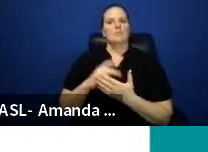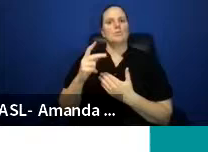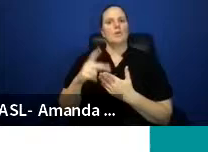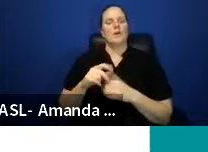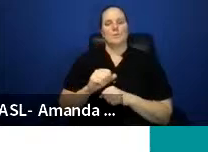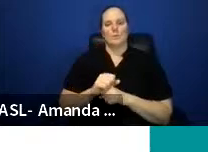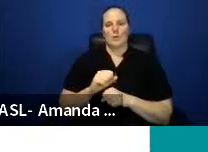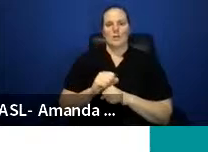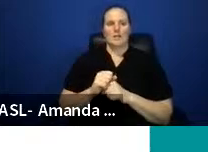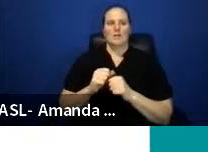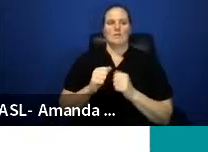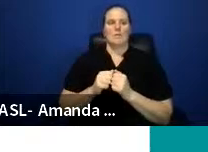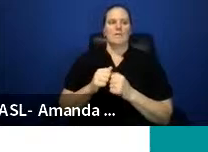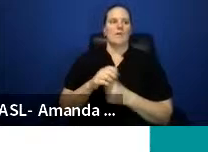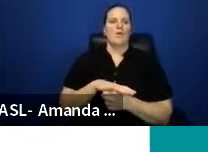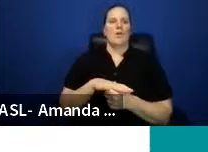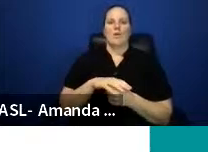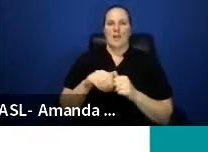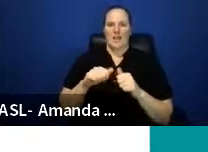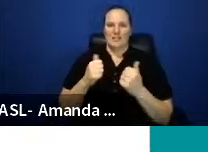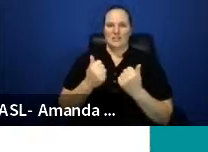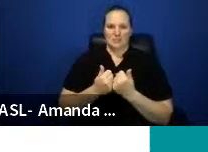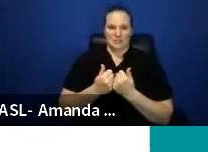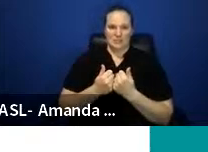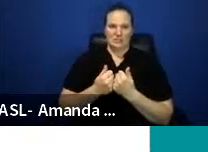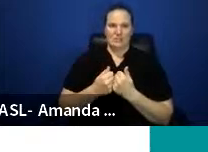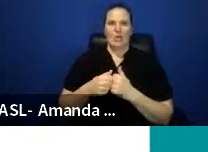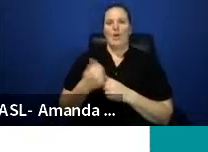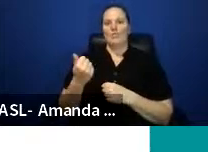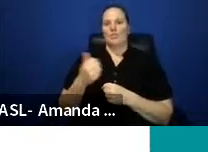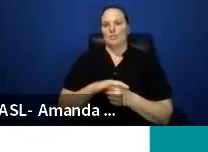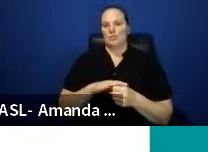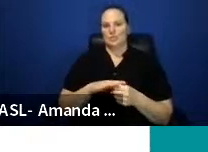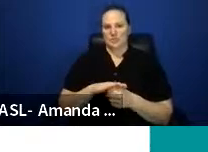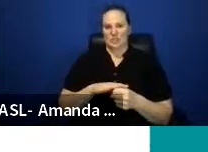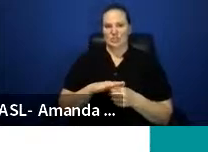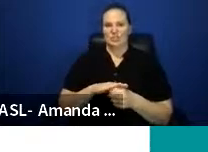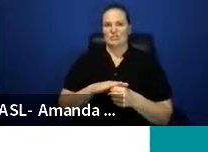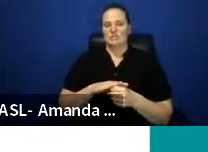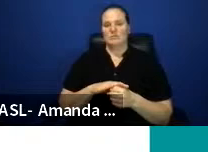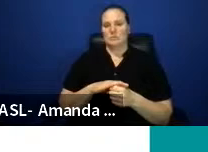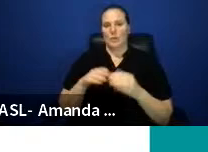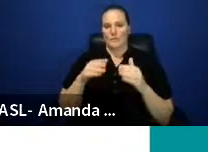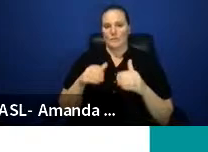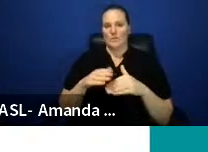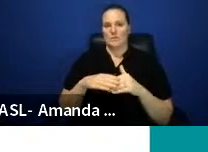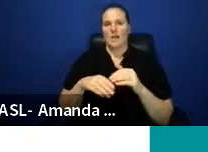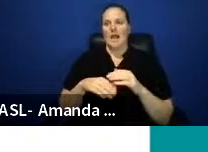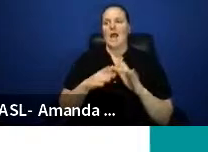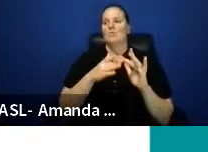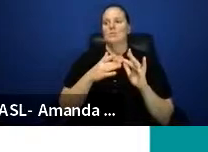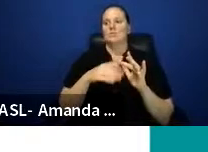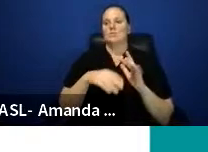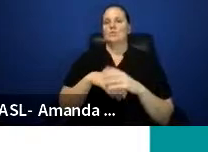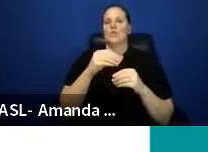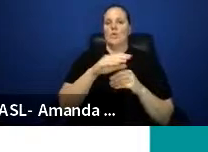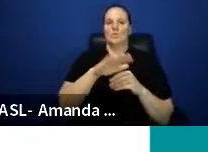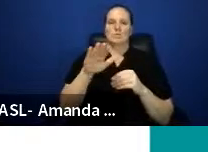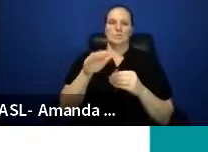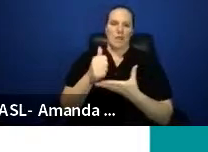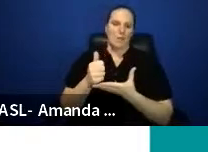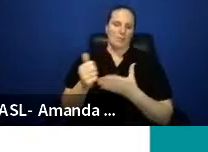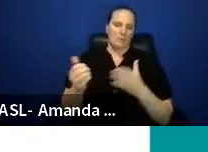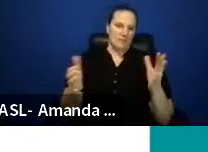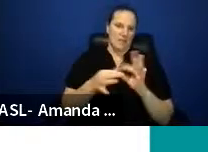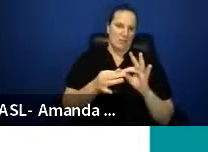with local agencies and other jurisdictions to focus on outreach to those and help connect them to the